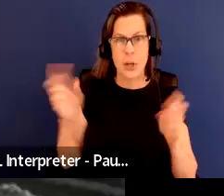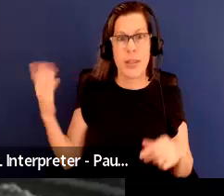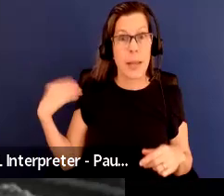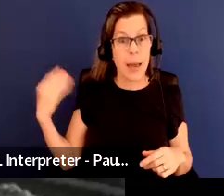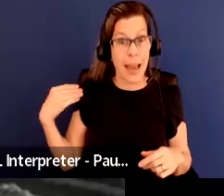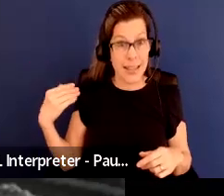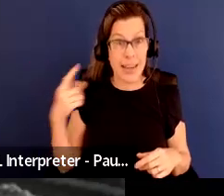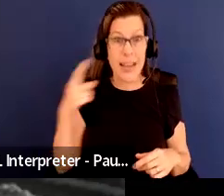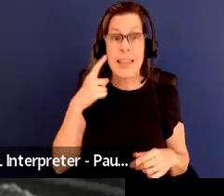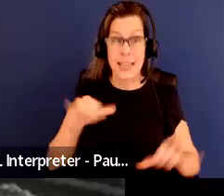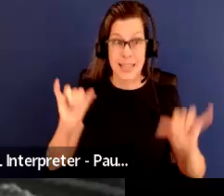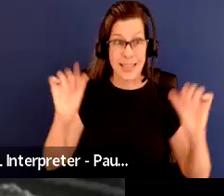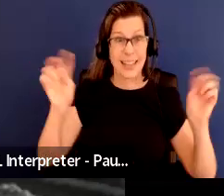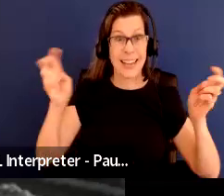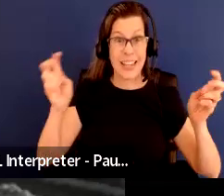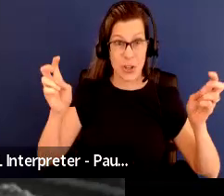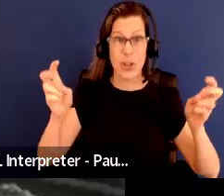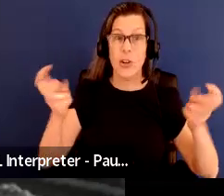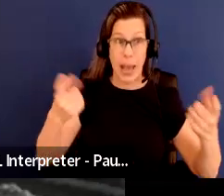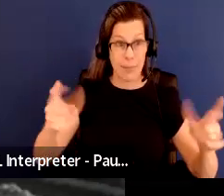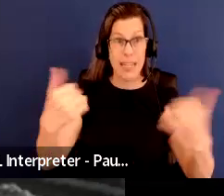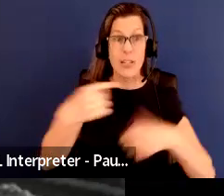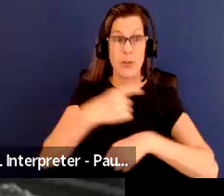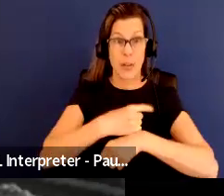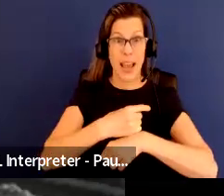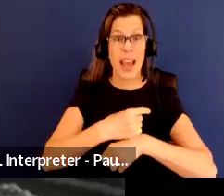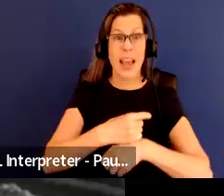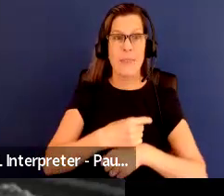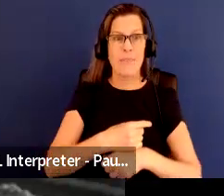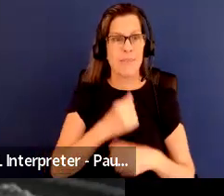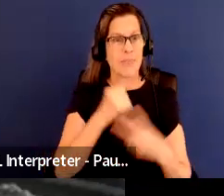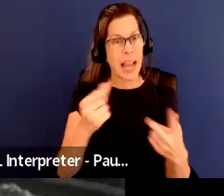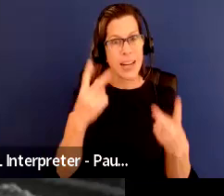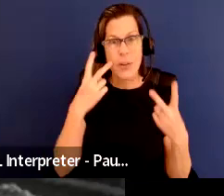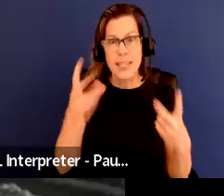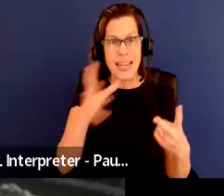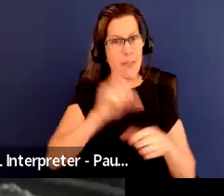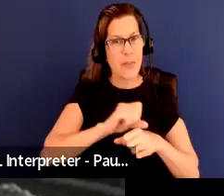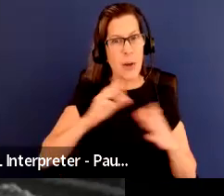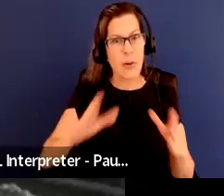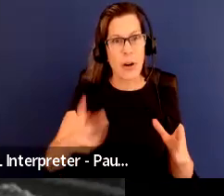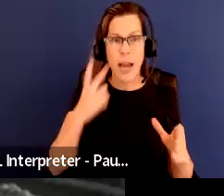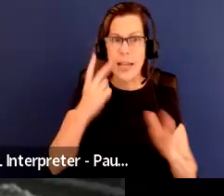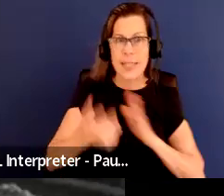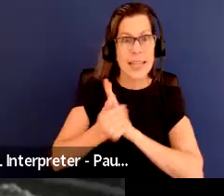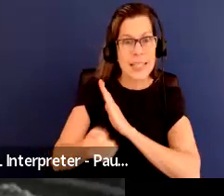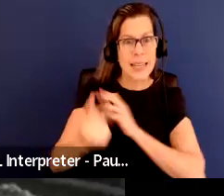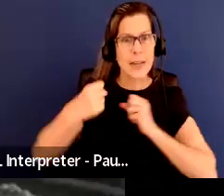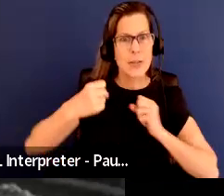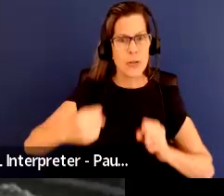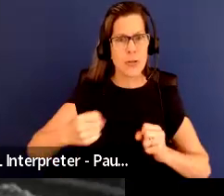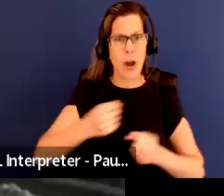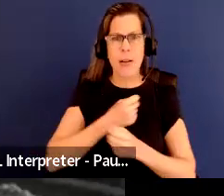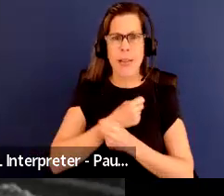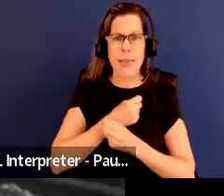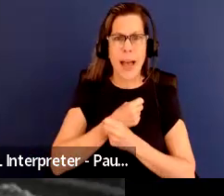think it is an issue that is still relevant today. And I don't see a farm worker. I see a skilled, strong,